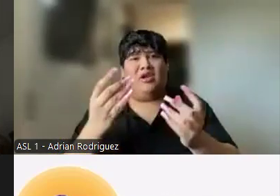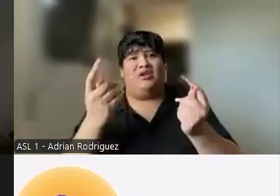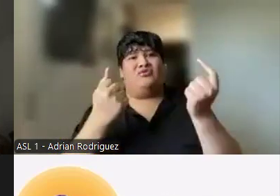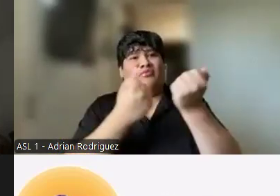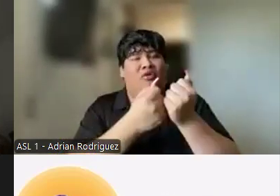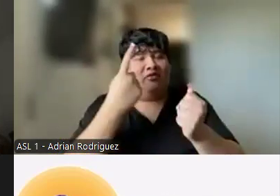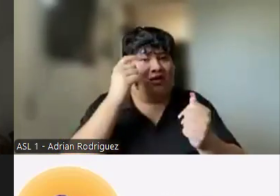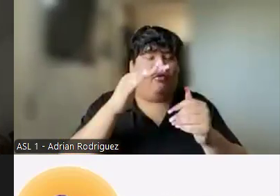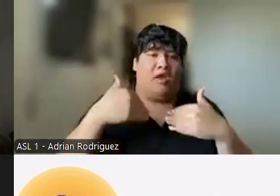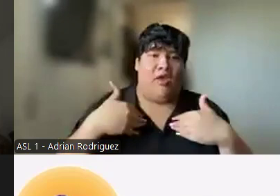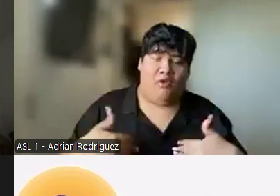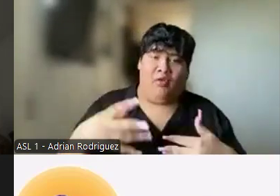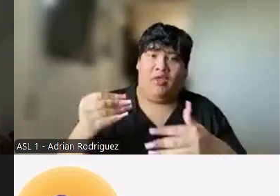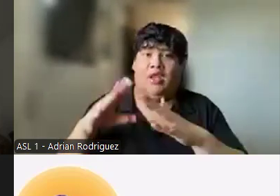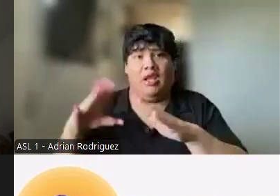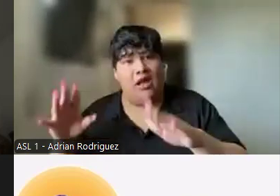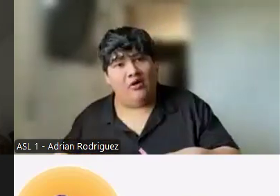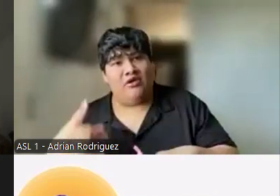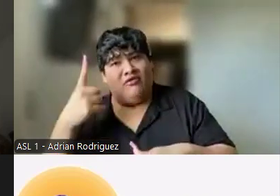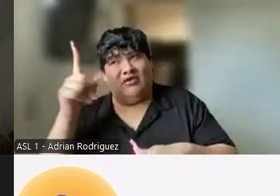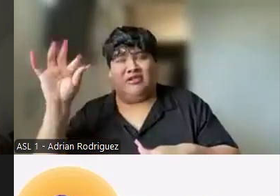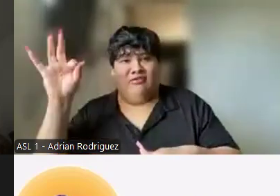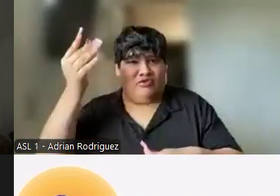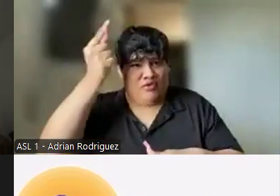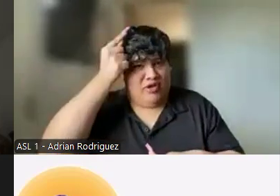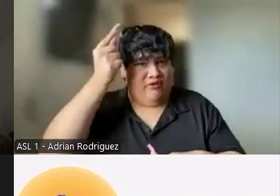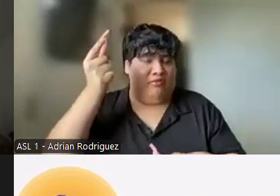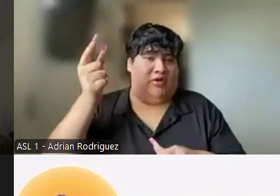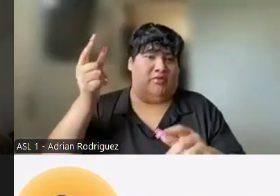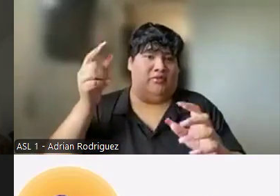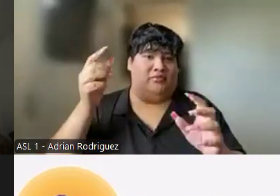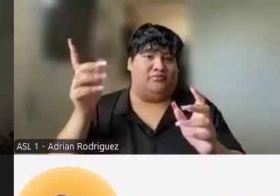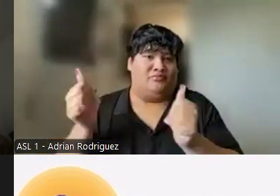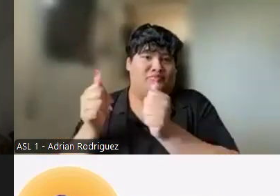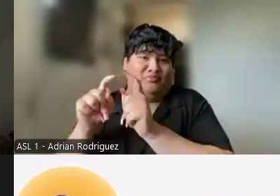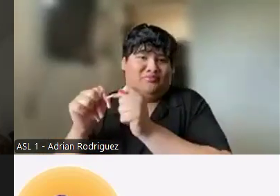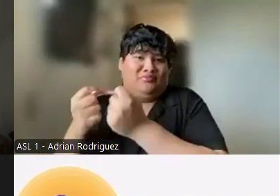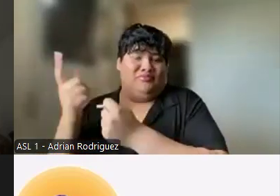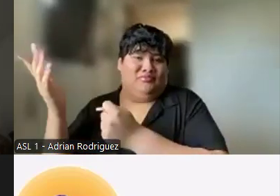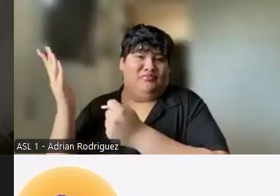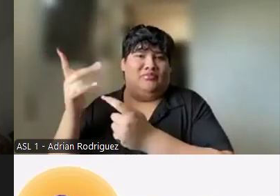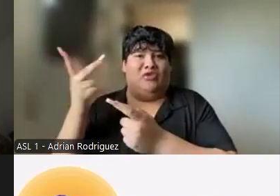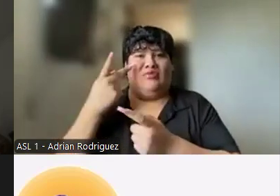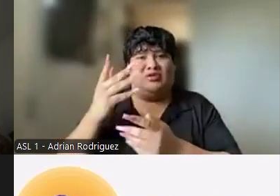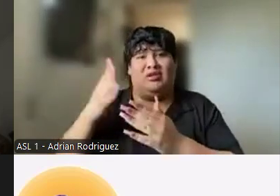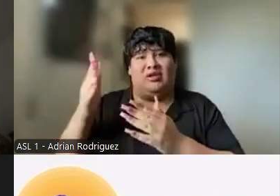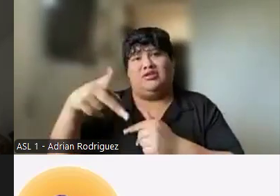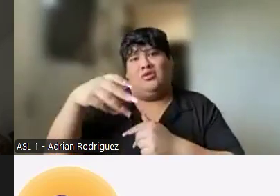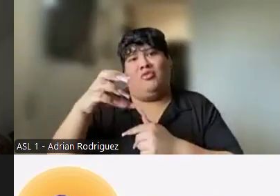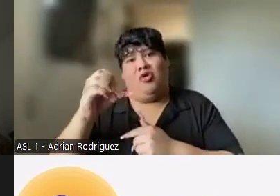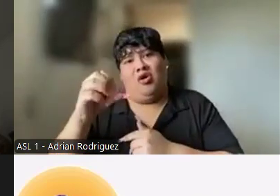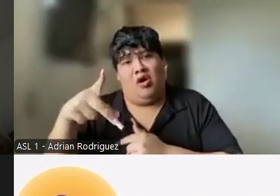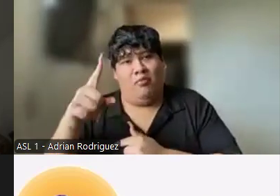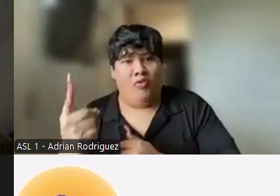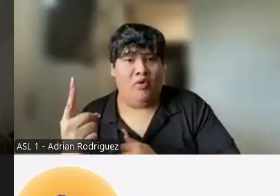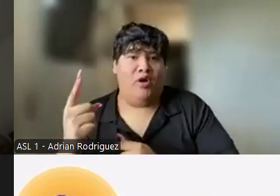housing, with our federal government partners. On the construction side, obviously we have Prop 1, which